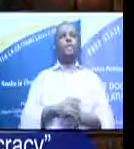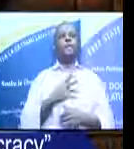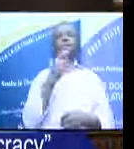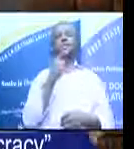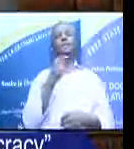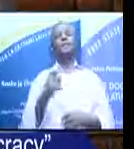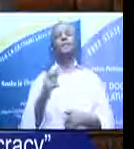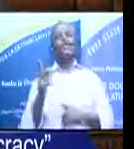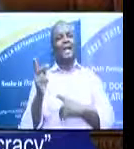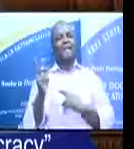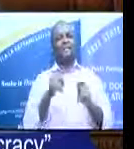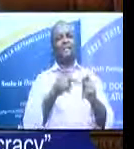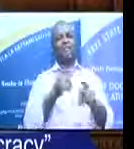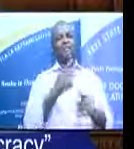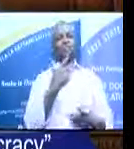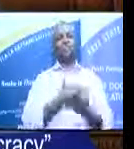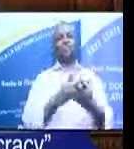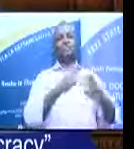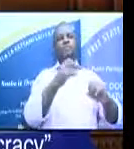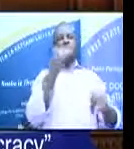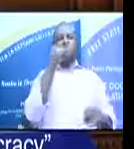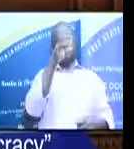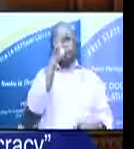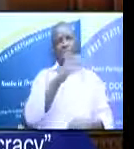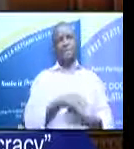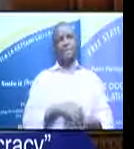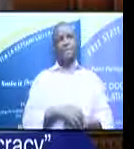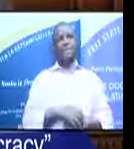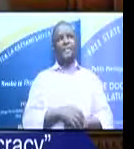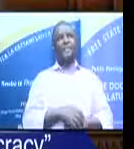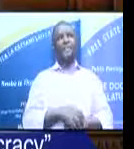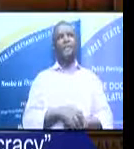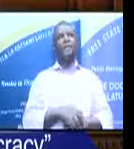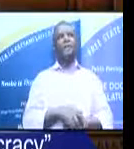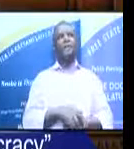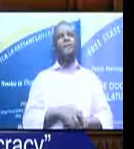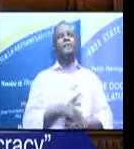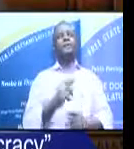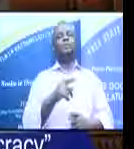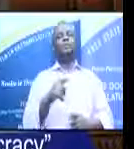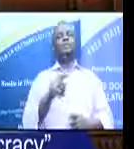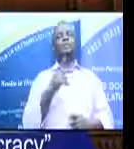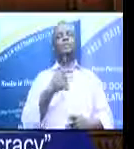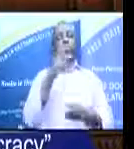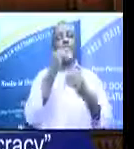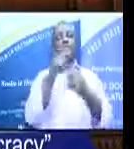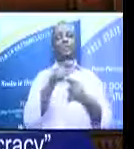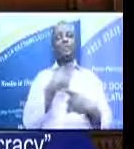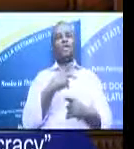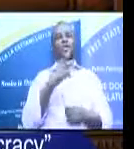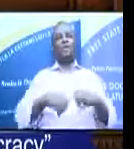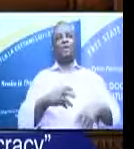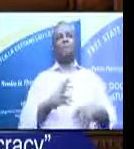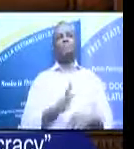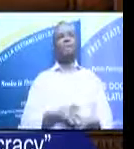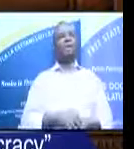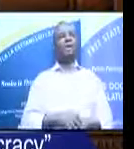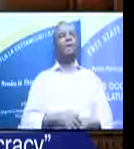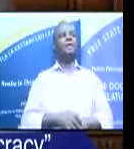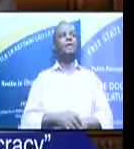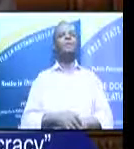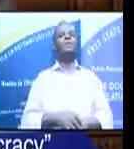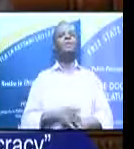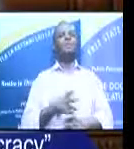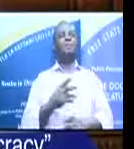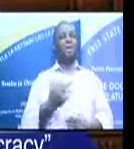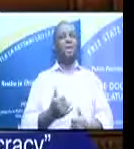Refer for criminal investigations. It should teach you, it's not corruption. There may be possibilities that is there.